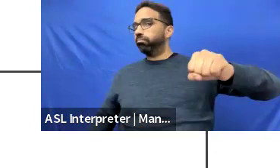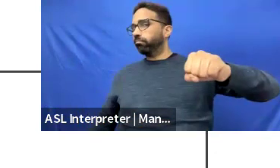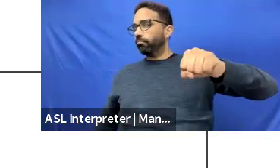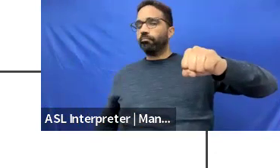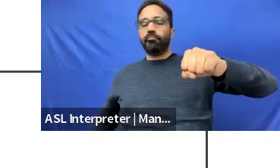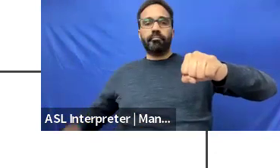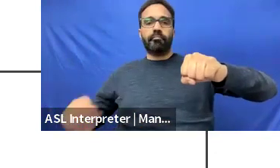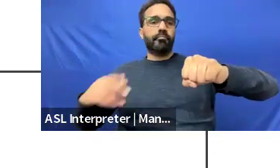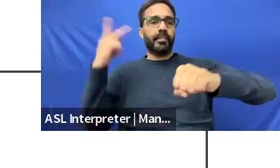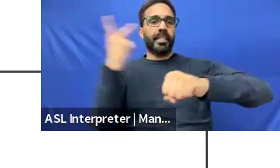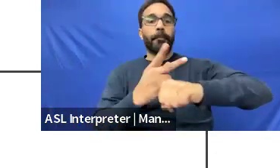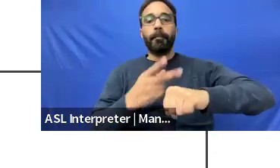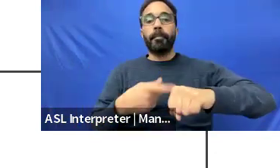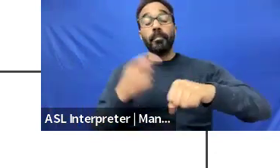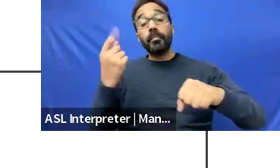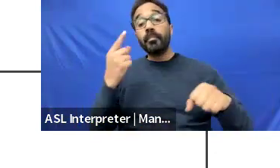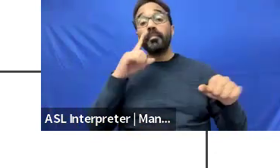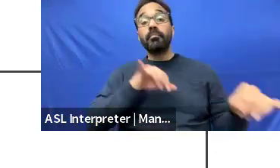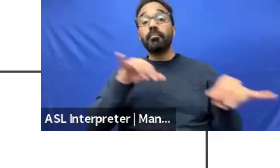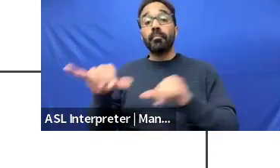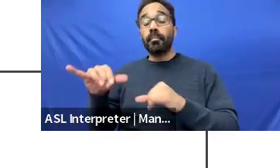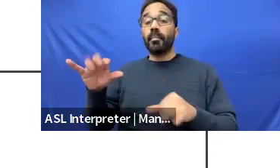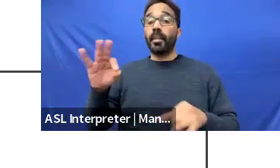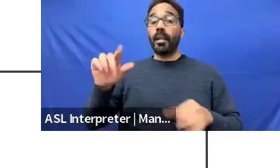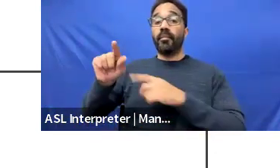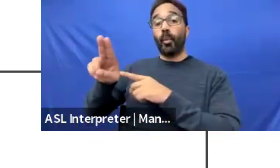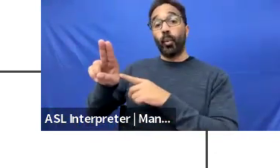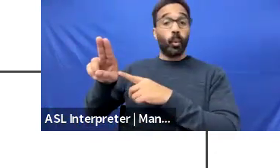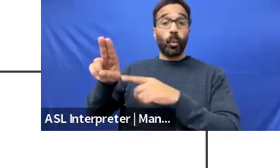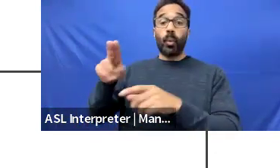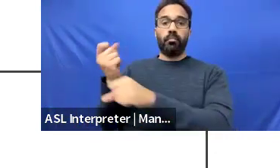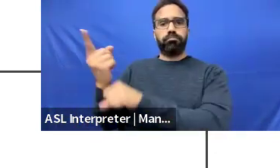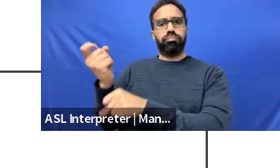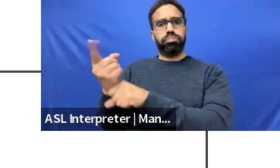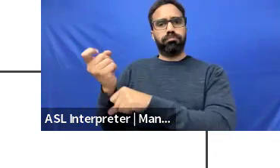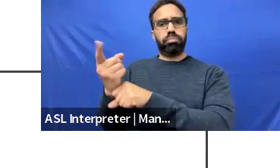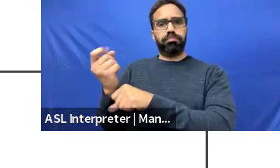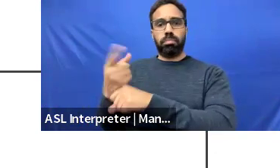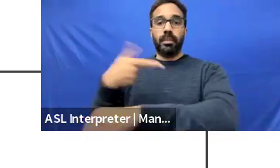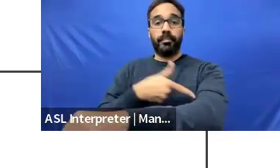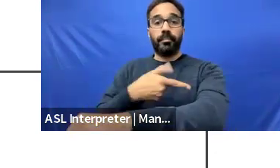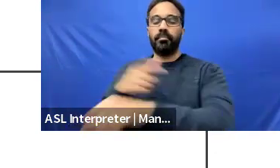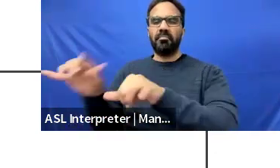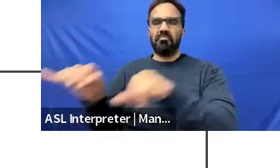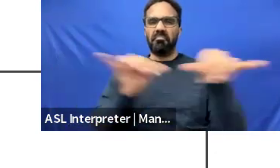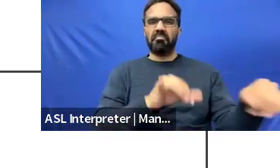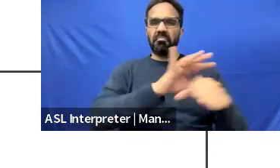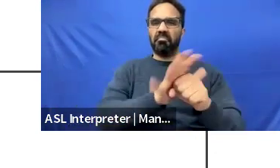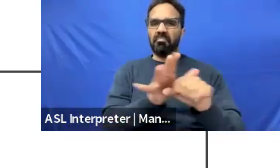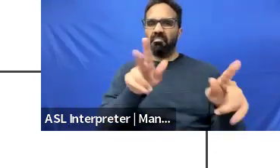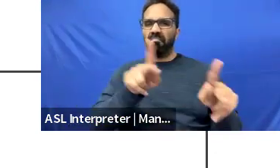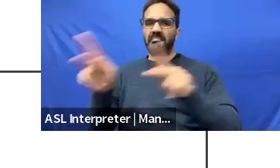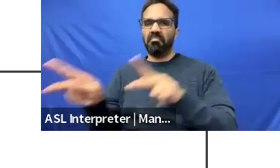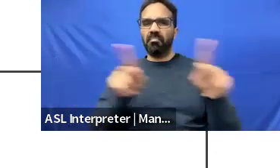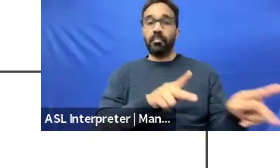kind of looking at this like the flu vaccine that we get on a yearly basis. So by getting this vaccine back